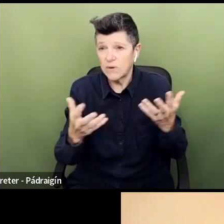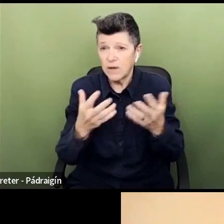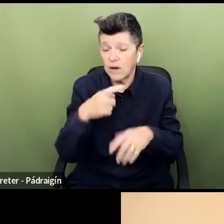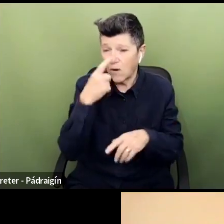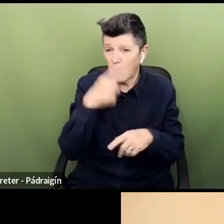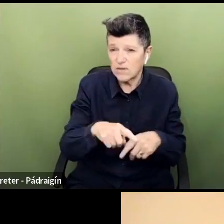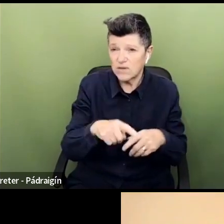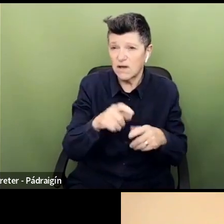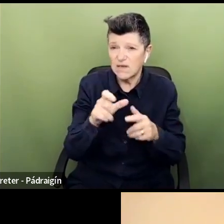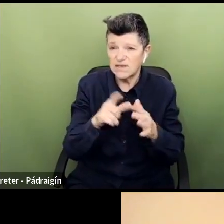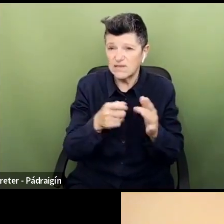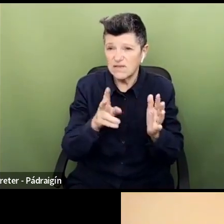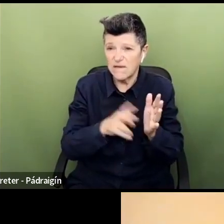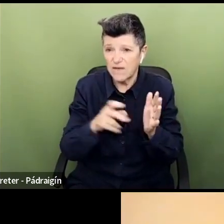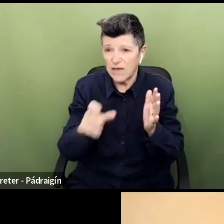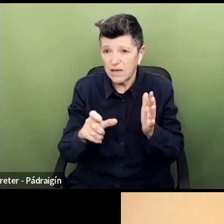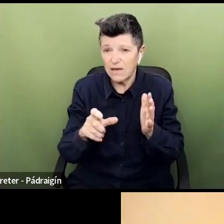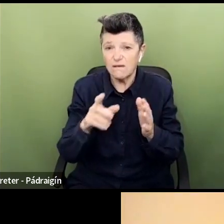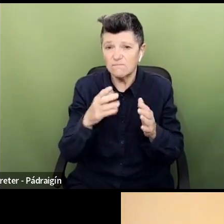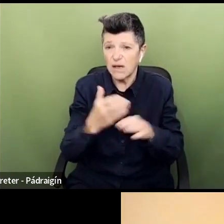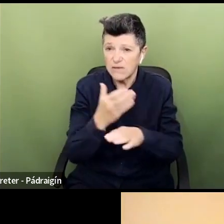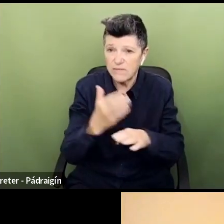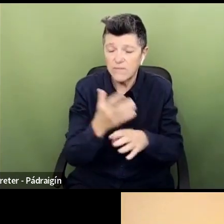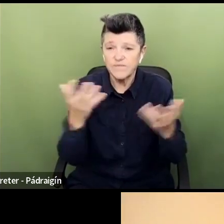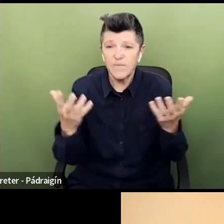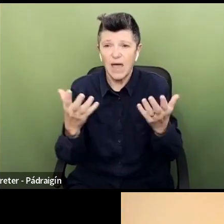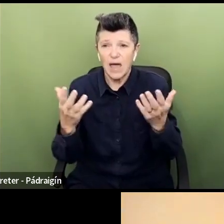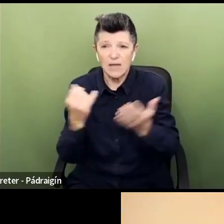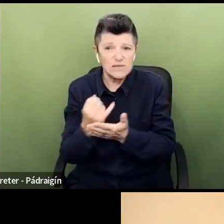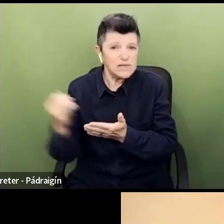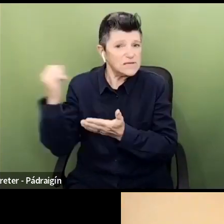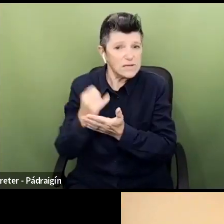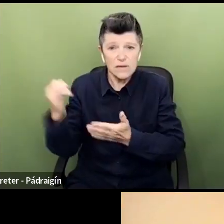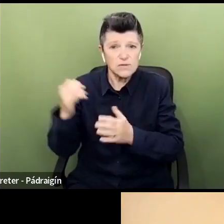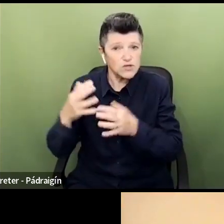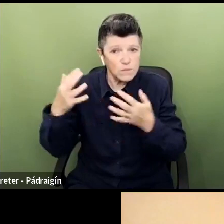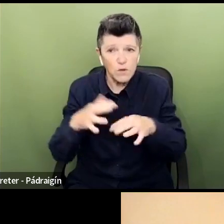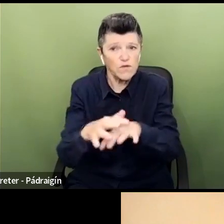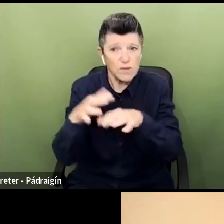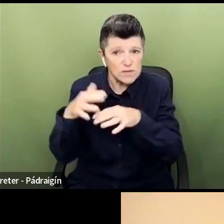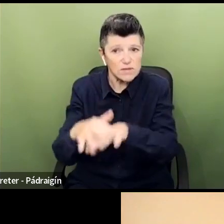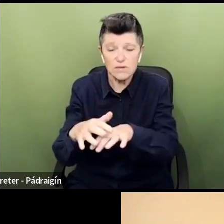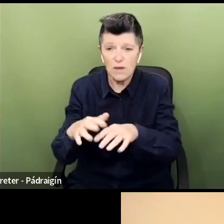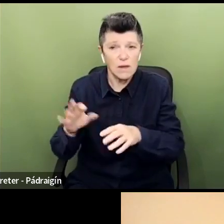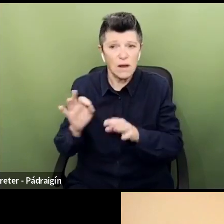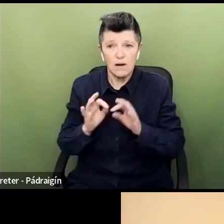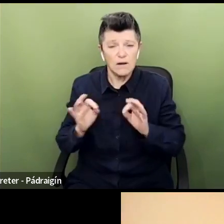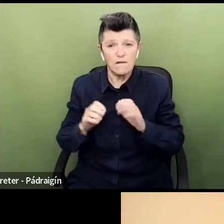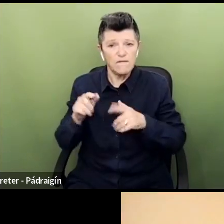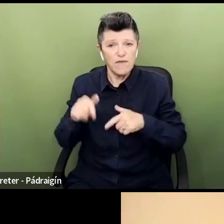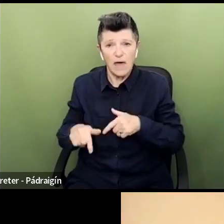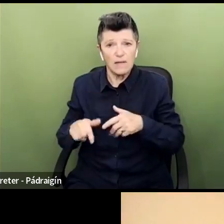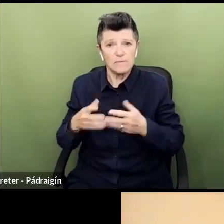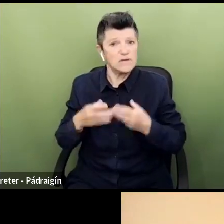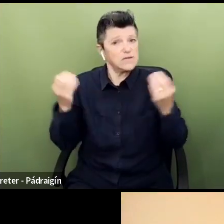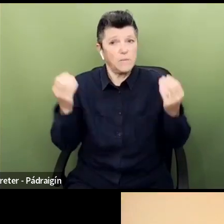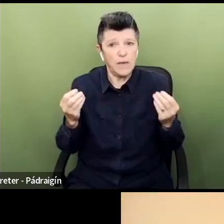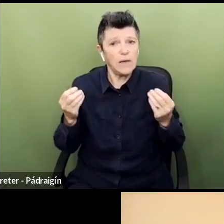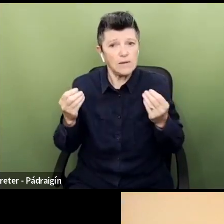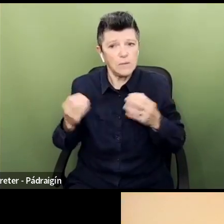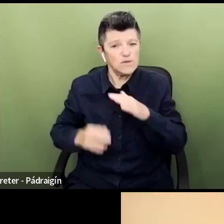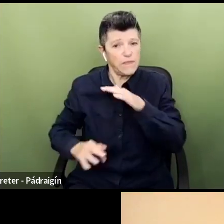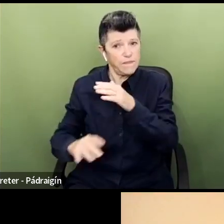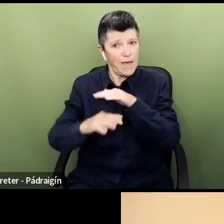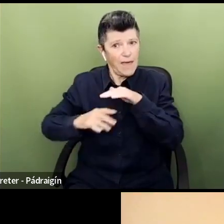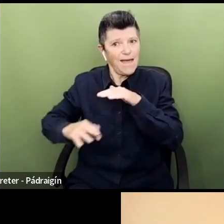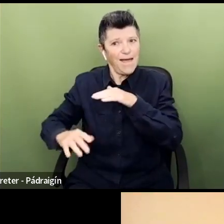activities, there were dissident movements. None of this really disappeared. It was there, it was just held under the lid. And of course, when political